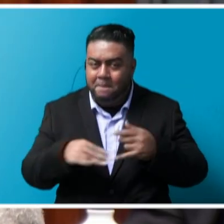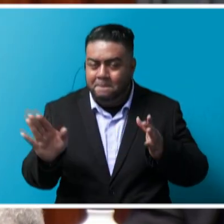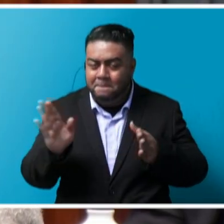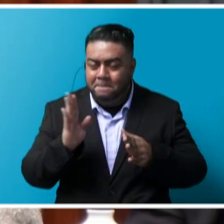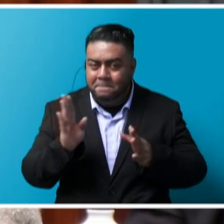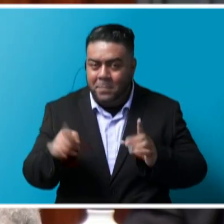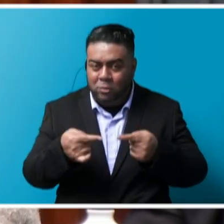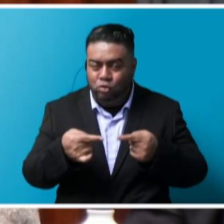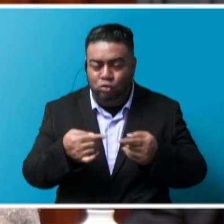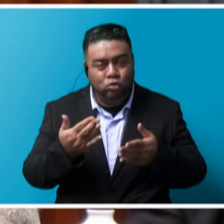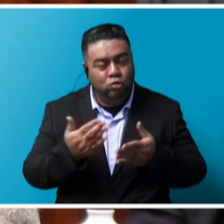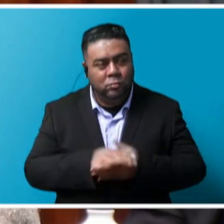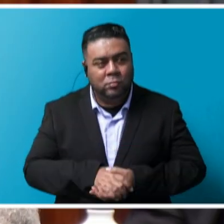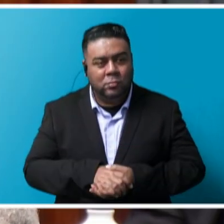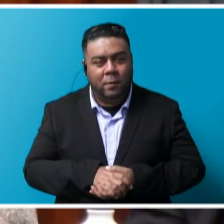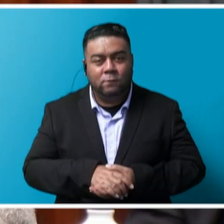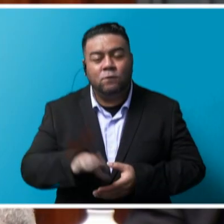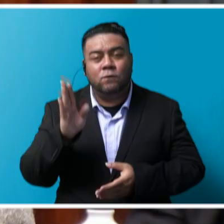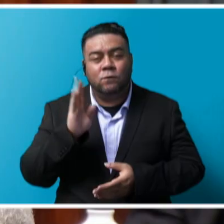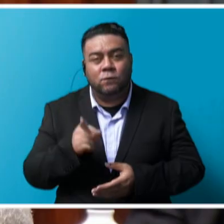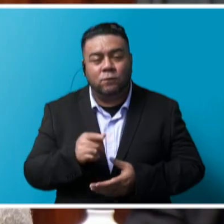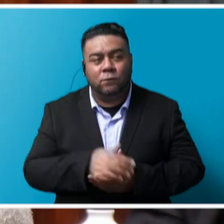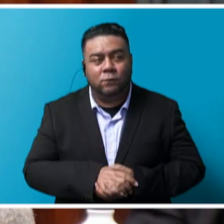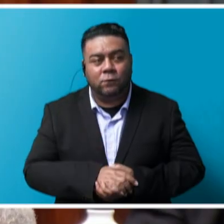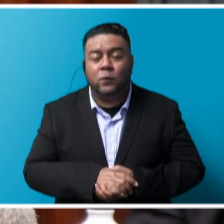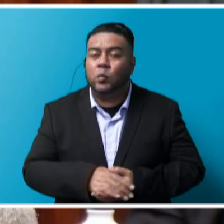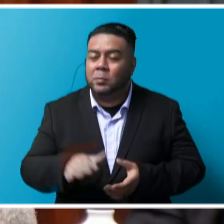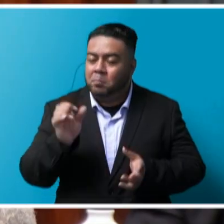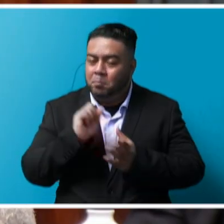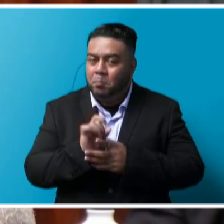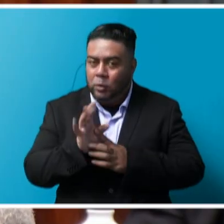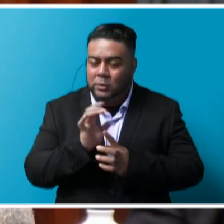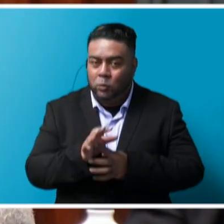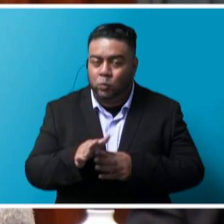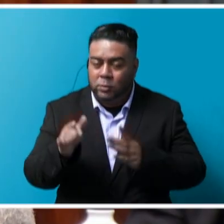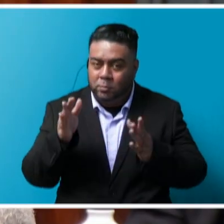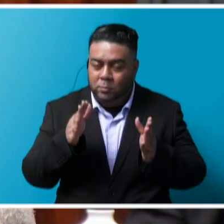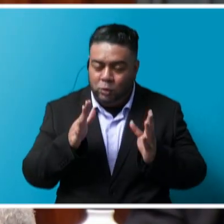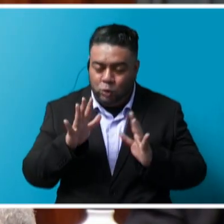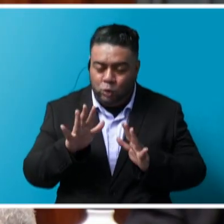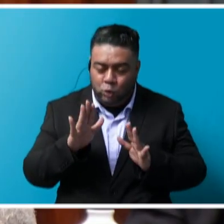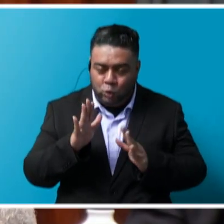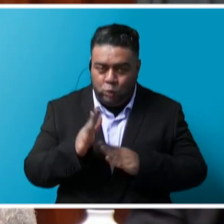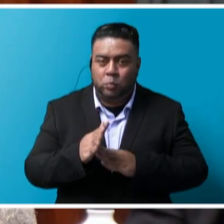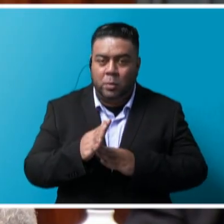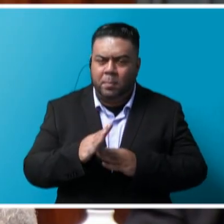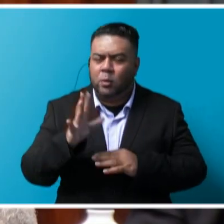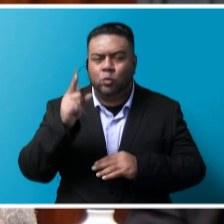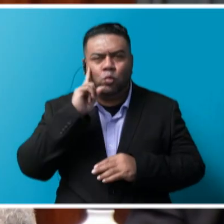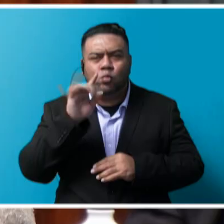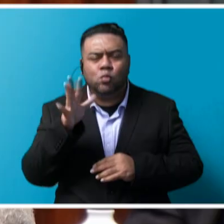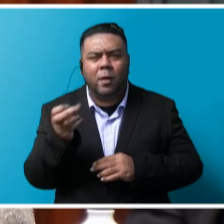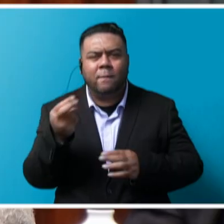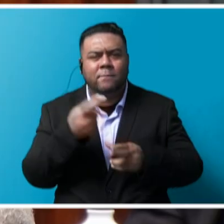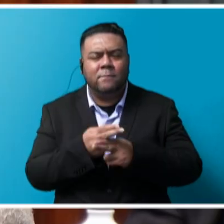this parliamentary term, it is appropriate that we pause, not simply to look ahead, but also to reflect on how far